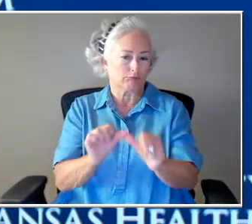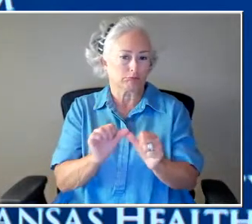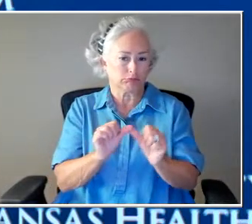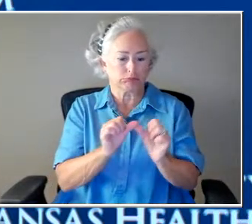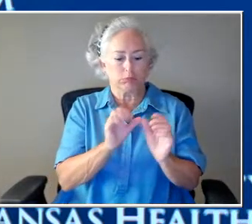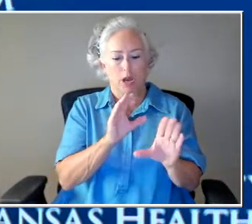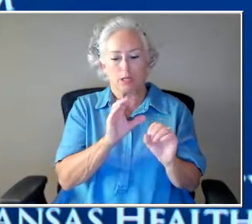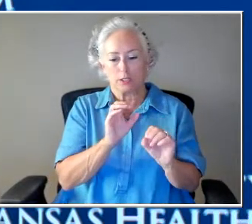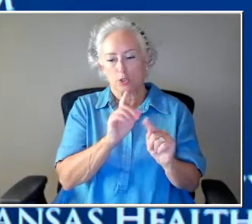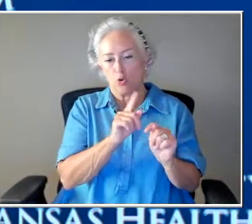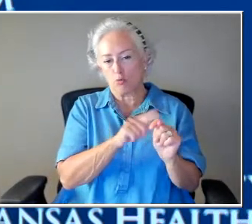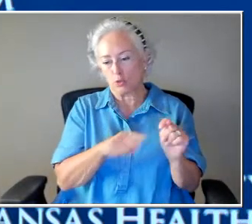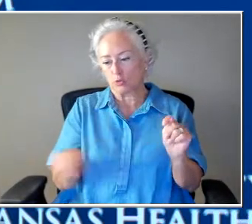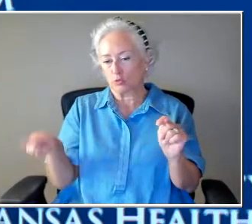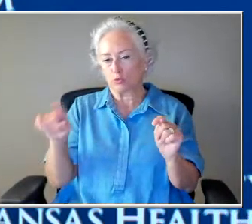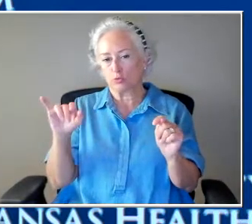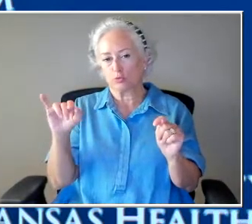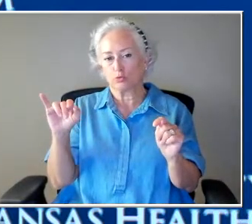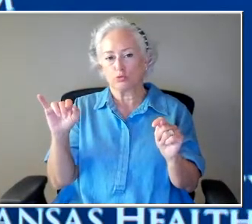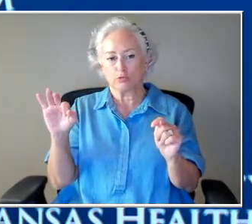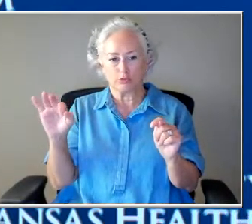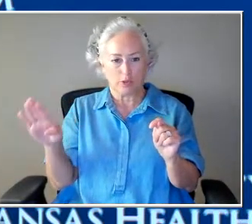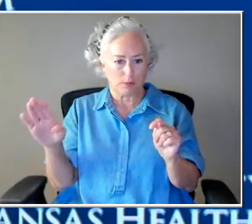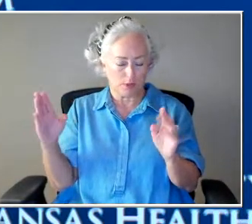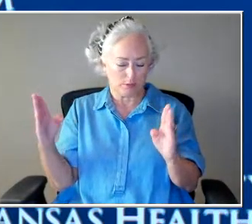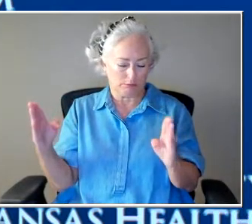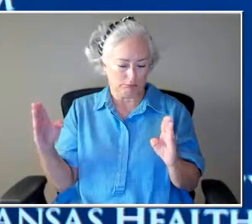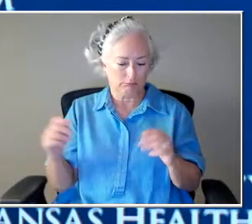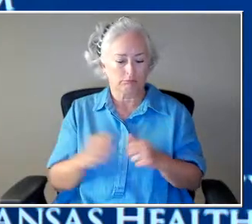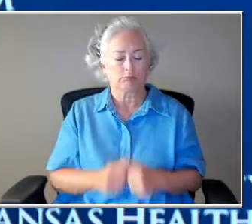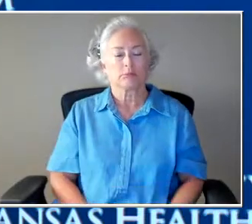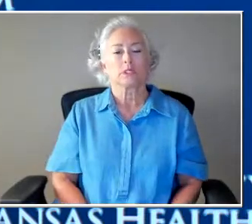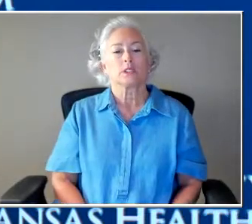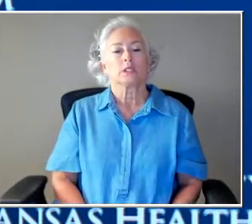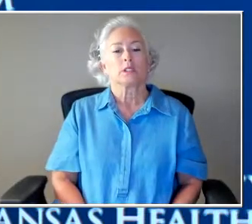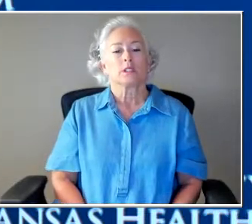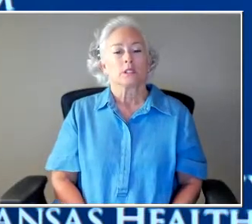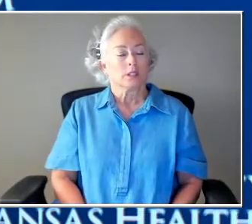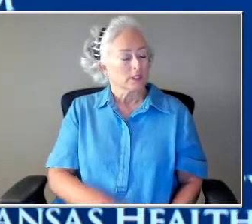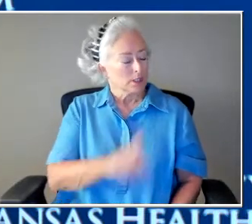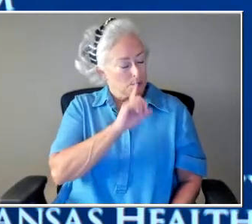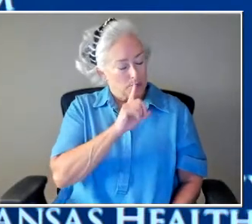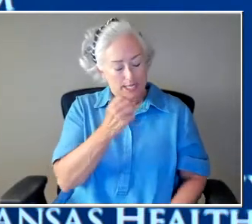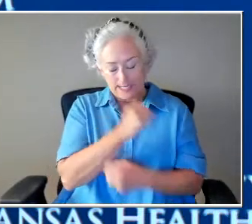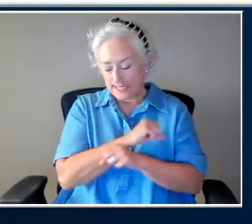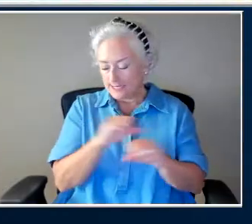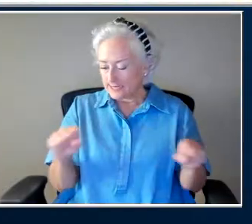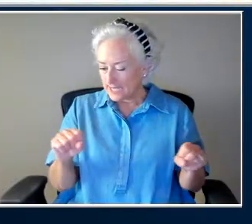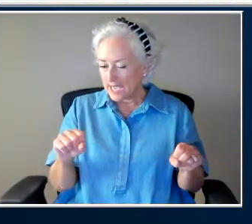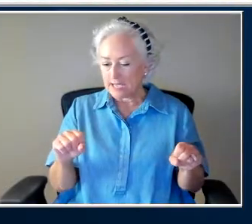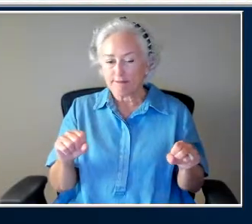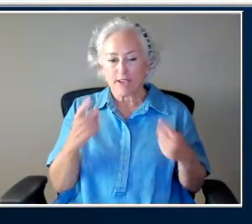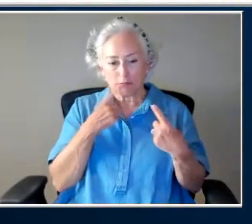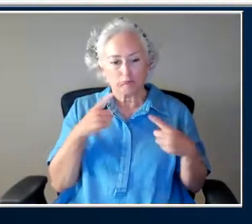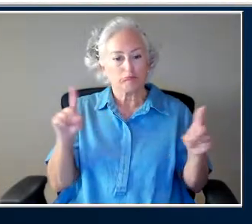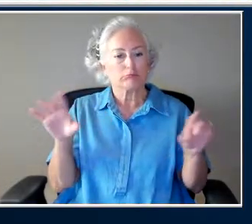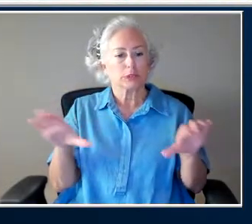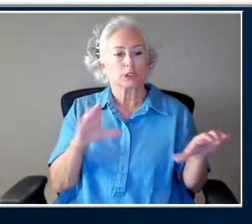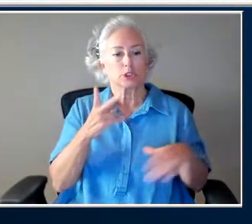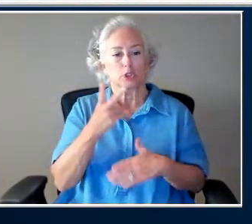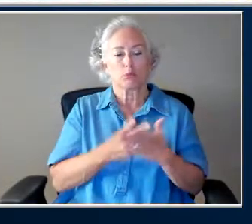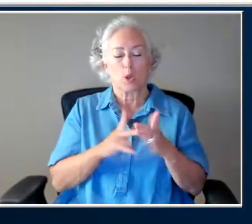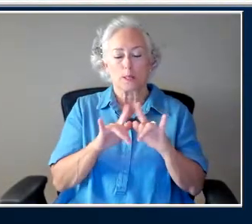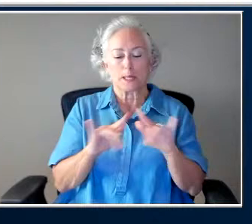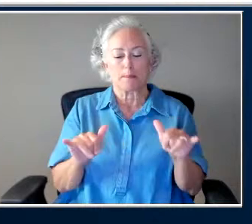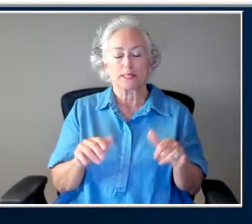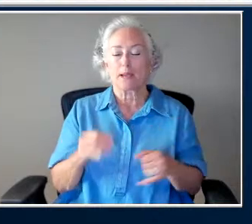of 2025. But to answer your question, it is completely safe and effective to get both vaccines at once. For final thoughts, Doc